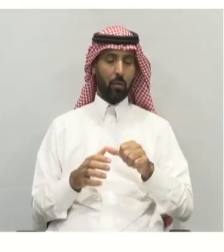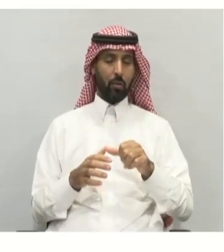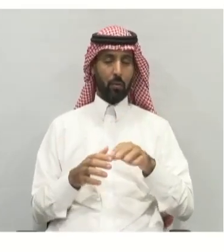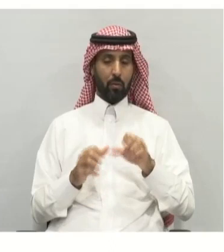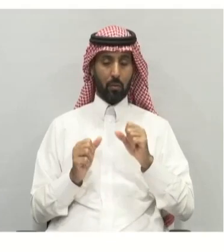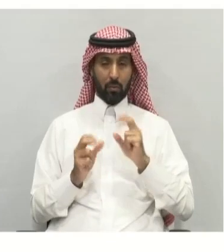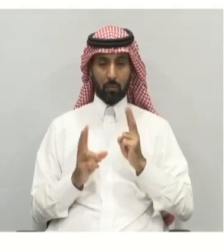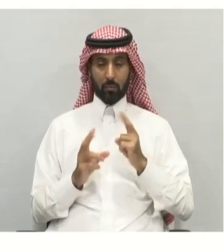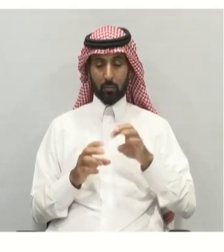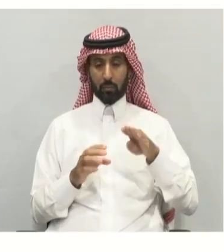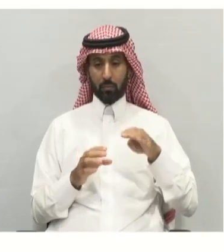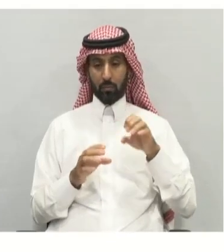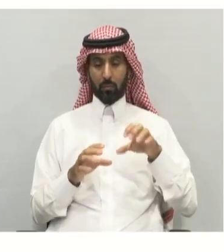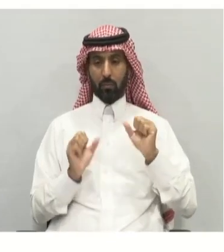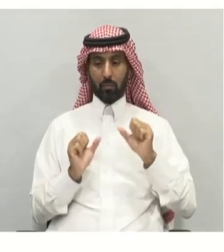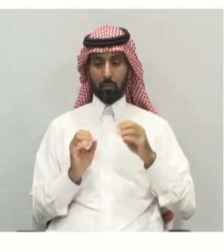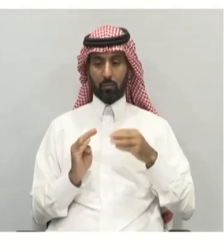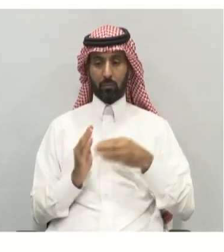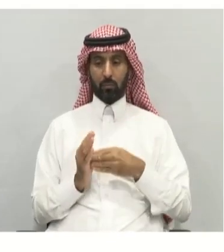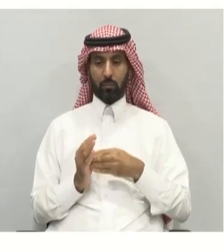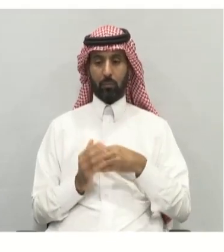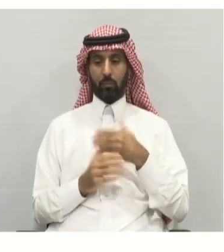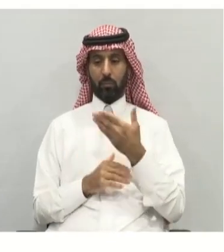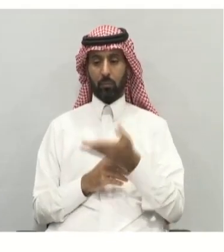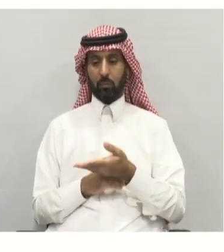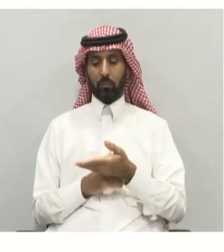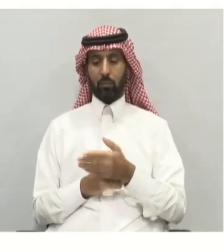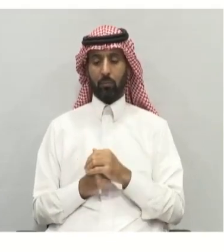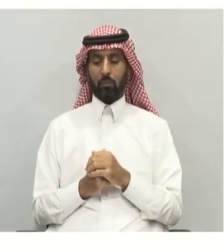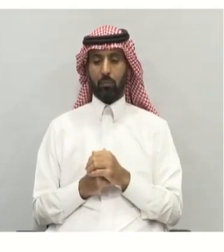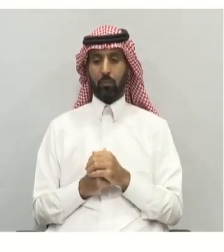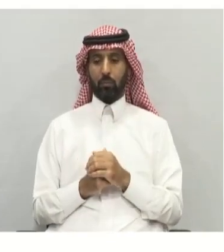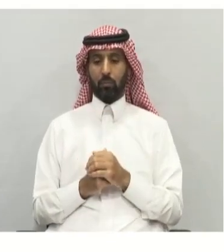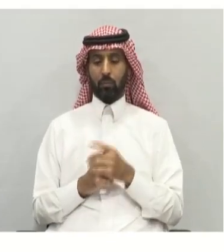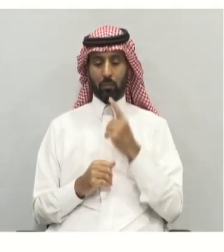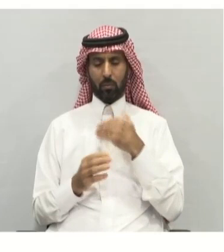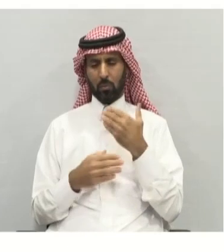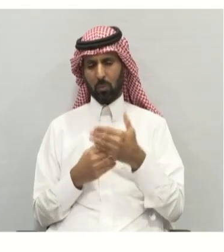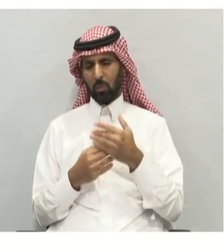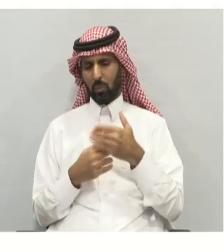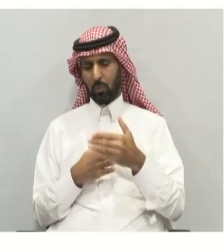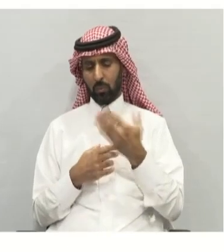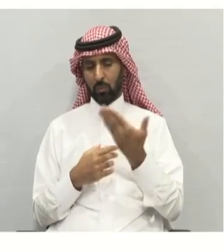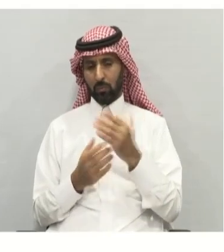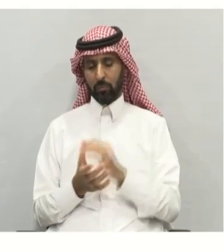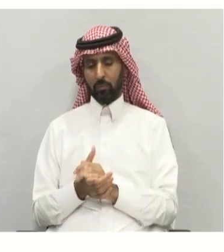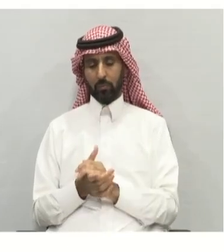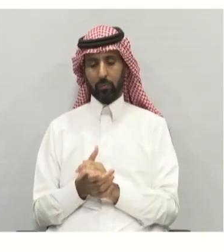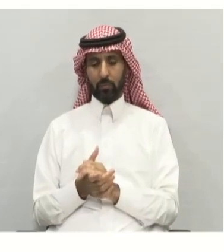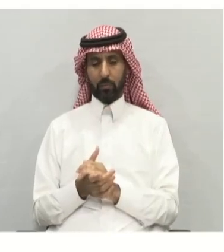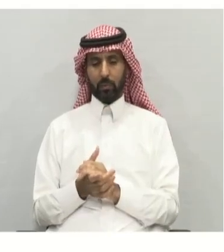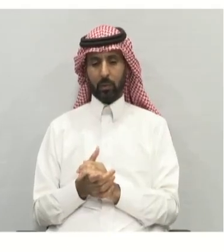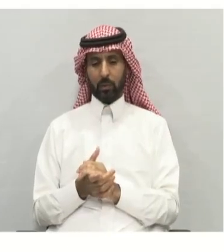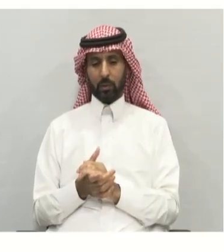To celebrate the graduations, the graduation after long years of studying. So we